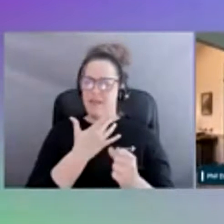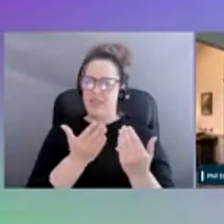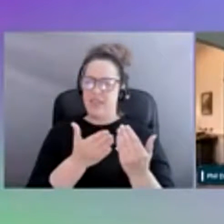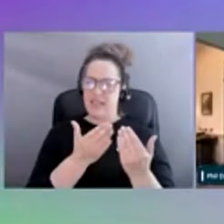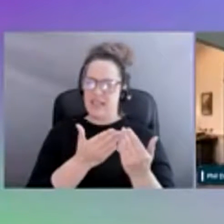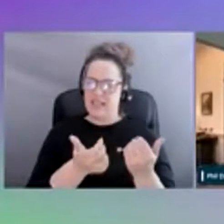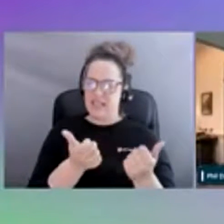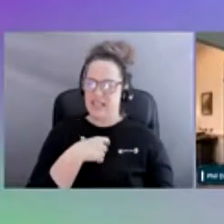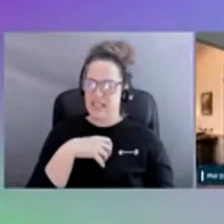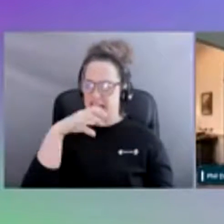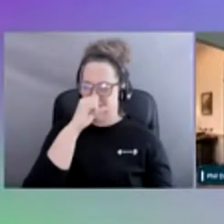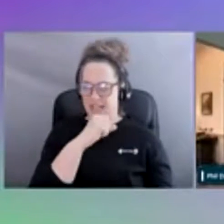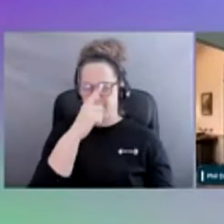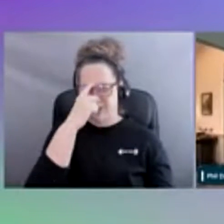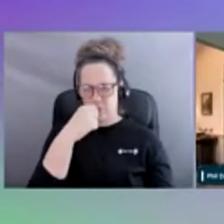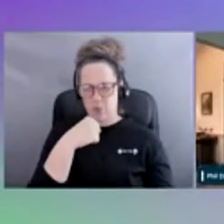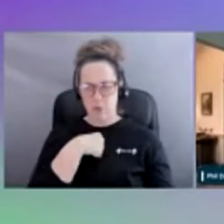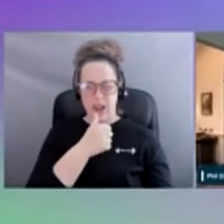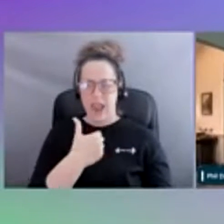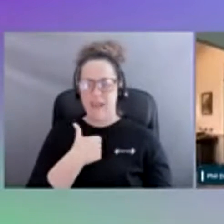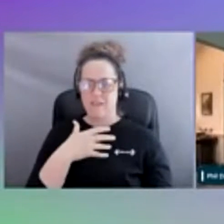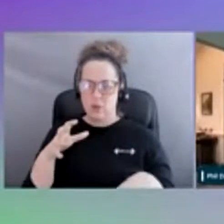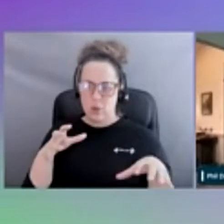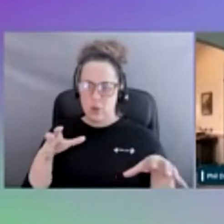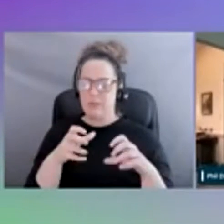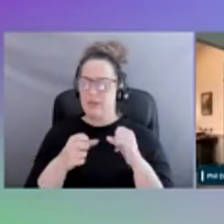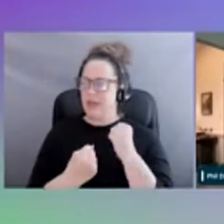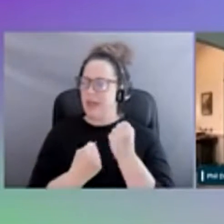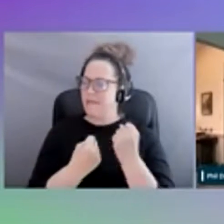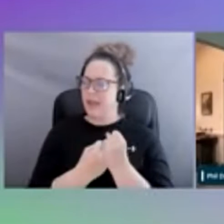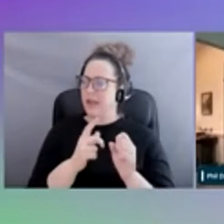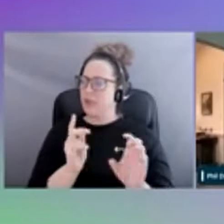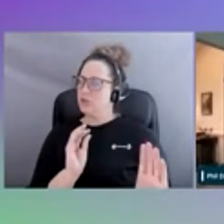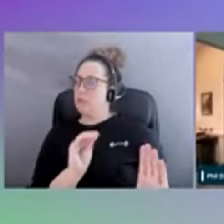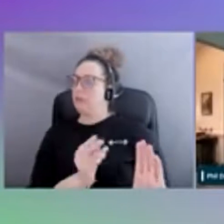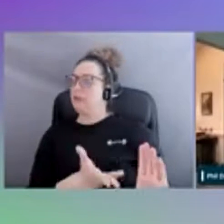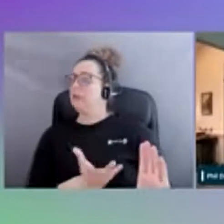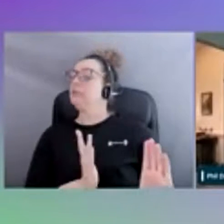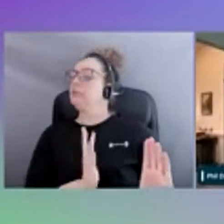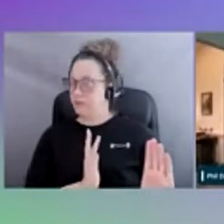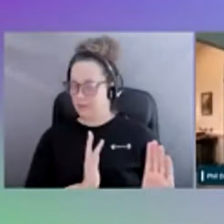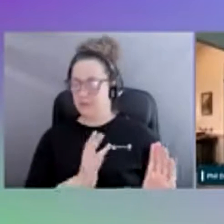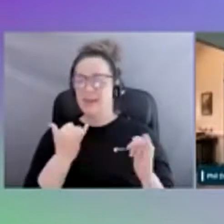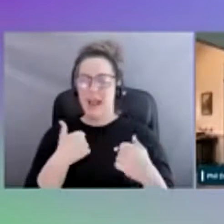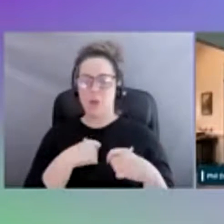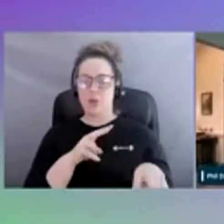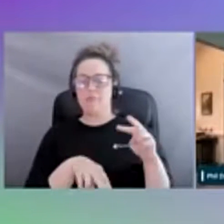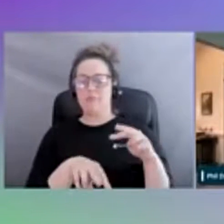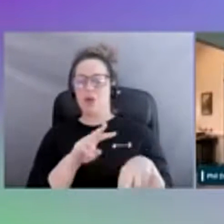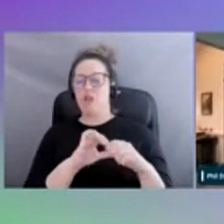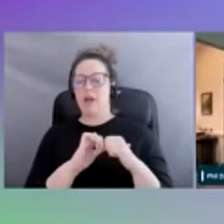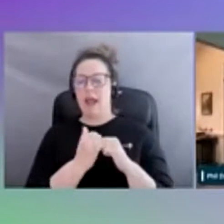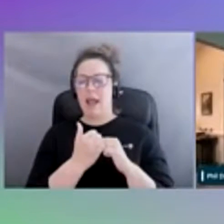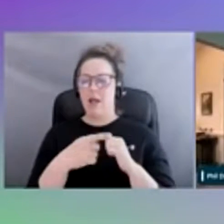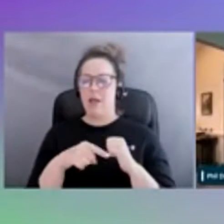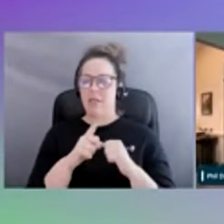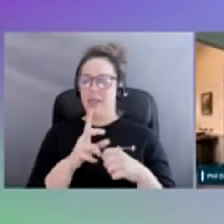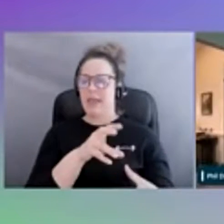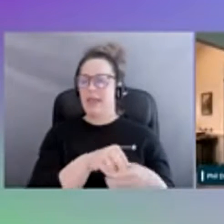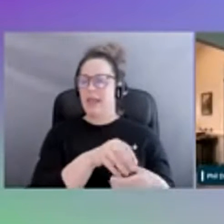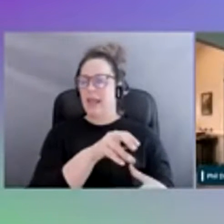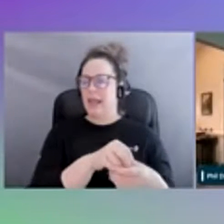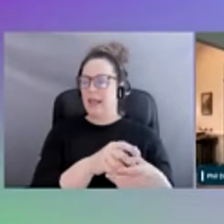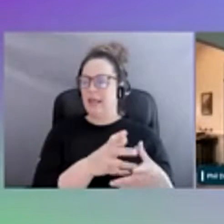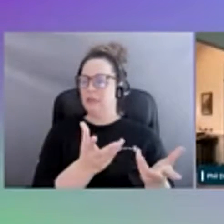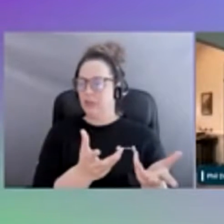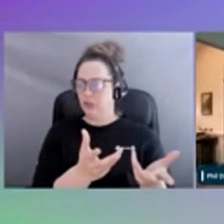guess, because we weren't having to do as much advocating. And now we just monitor how the engagement's going in